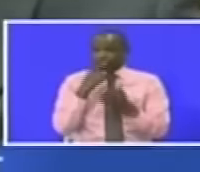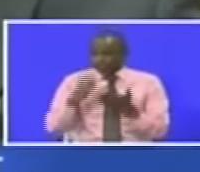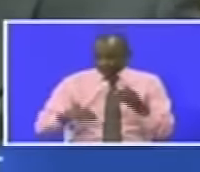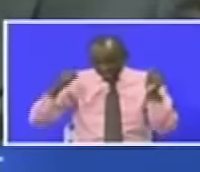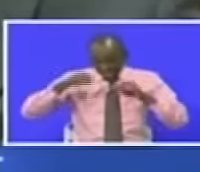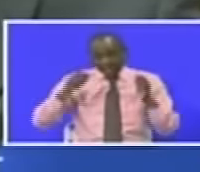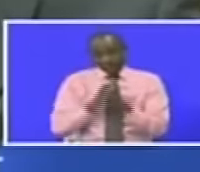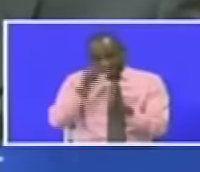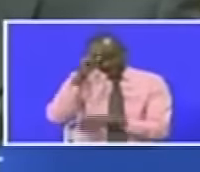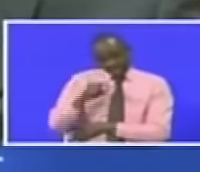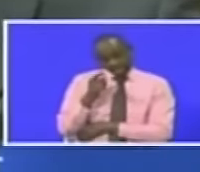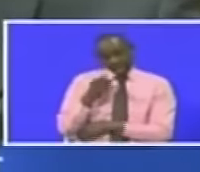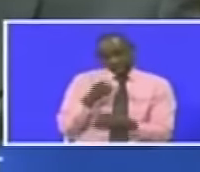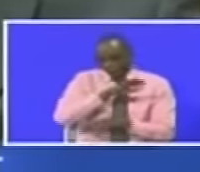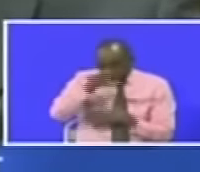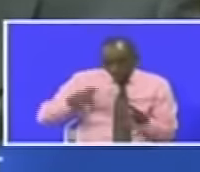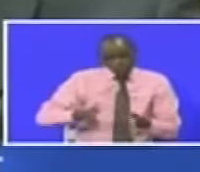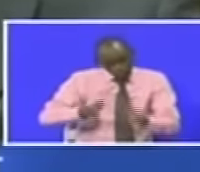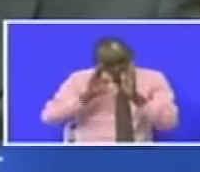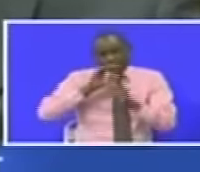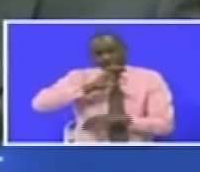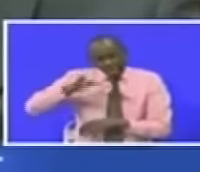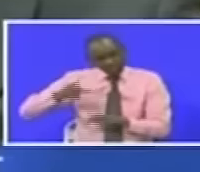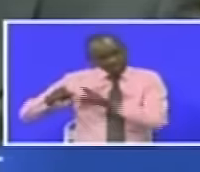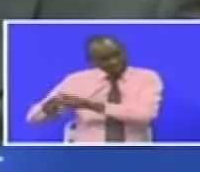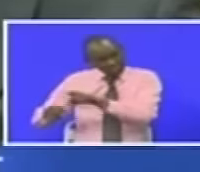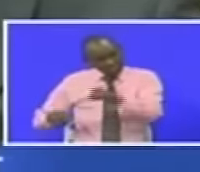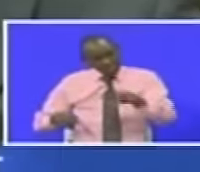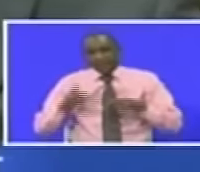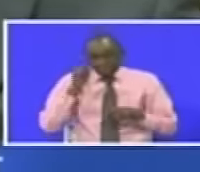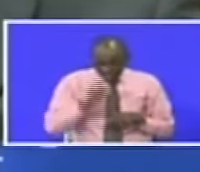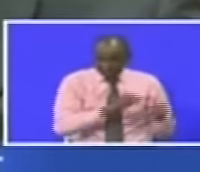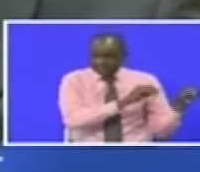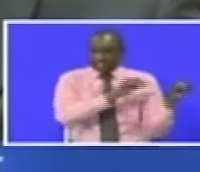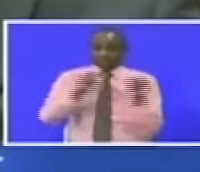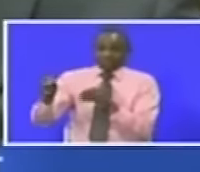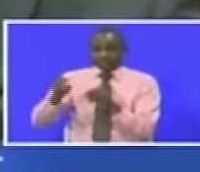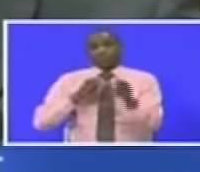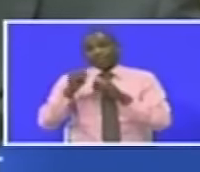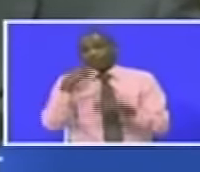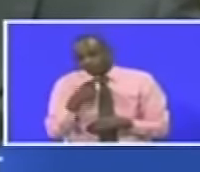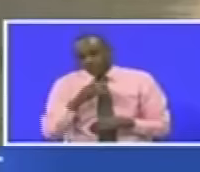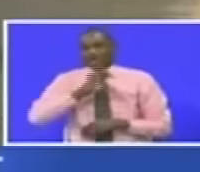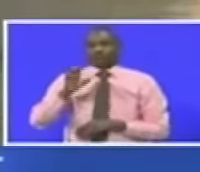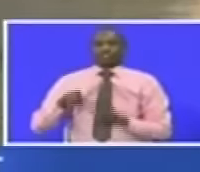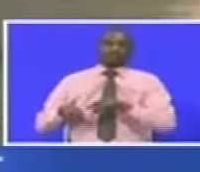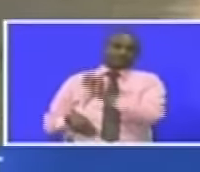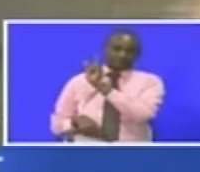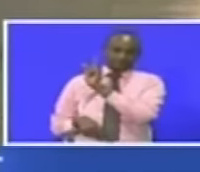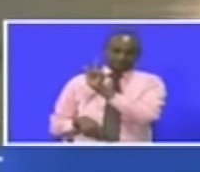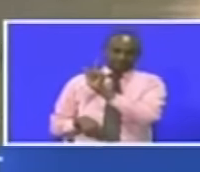agreed with the governors that all the roads, all the county roads should be transferred to be managed by the counties.